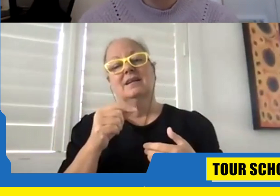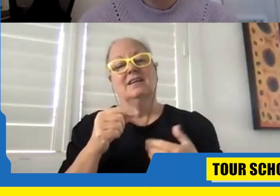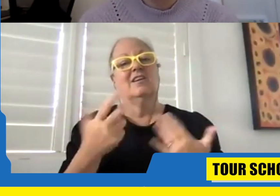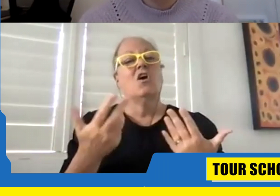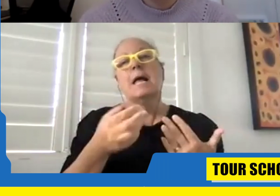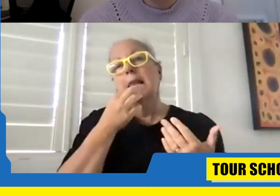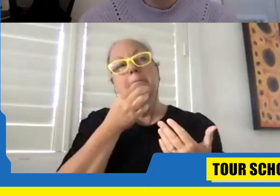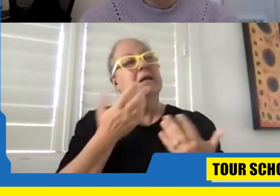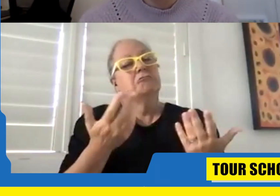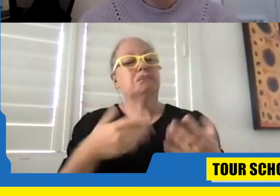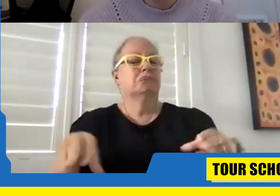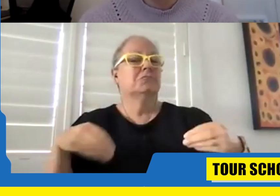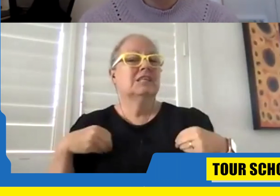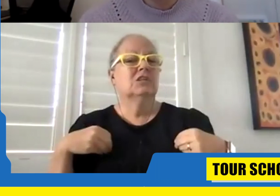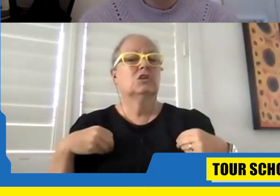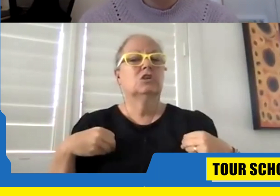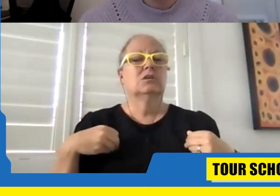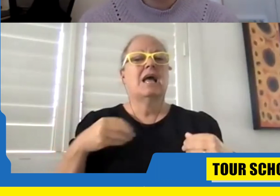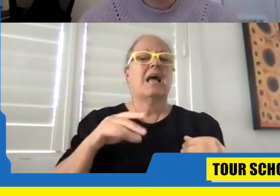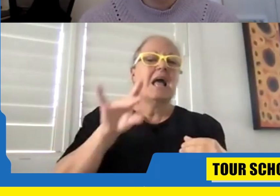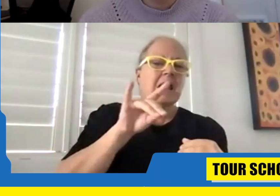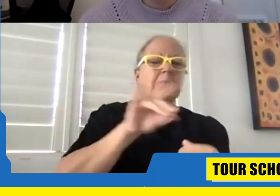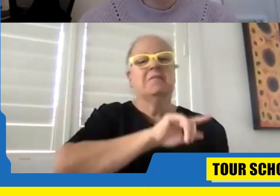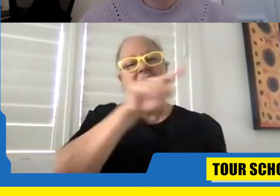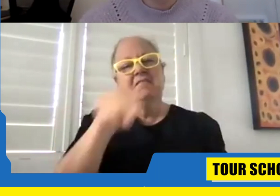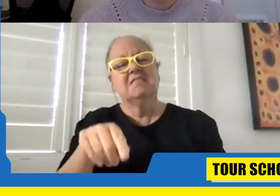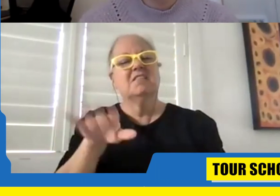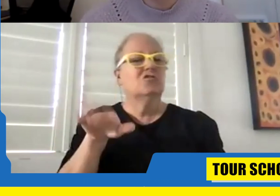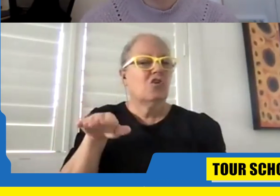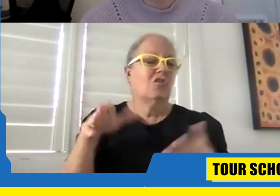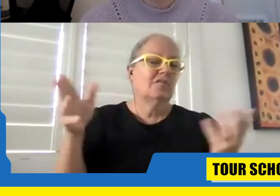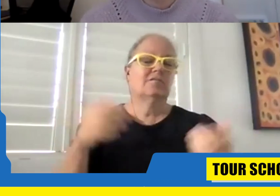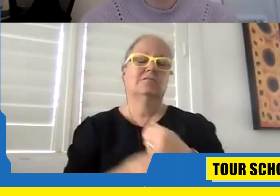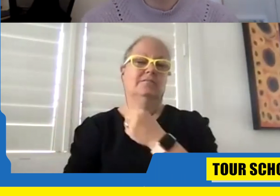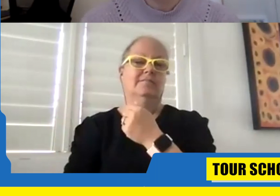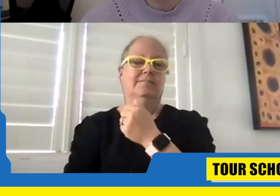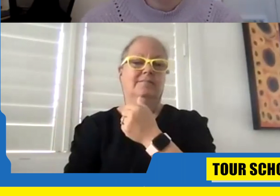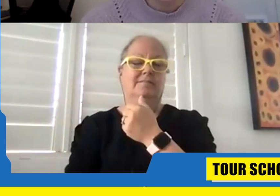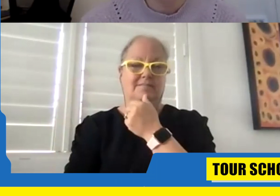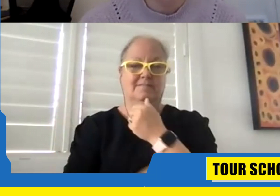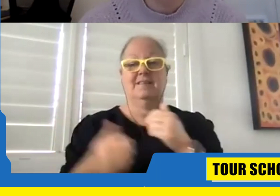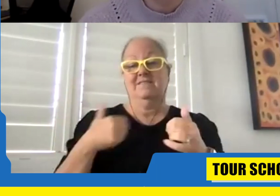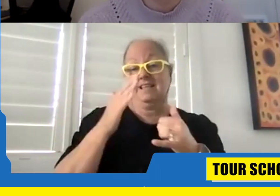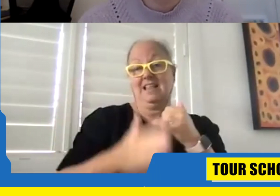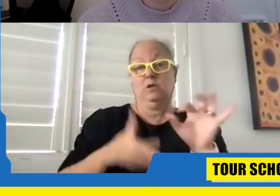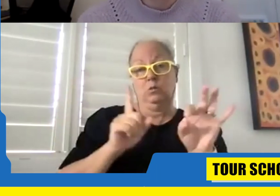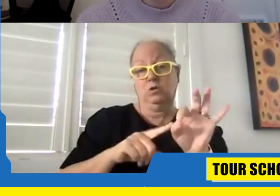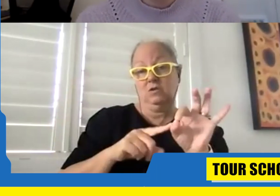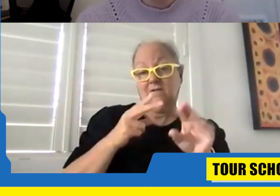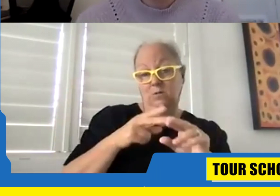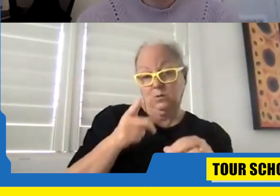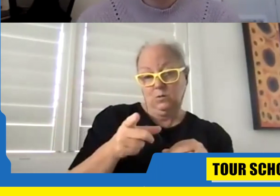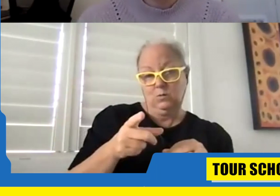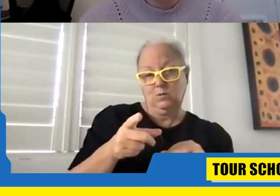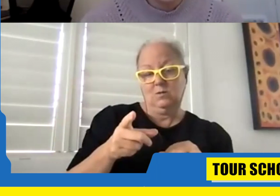flexible about who could come. Yeah, and that's a great segue as well into the final question I have for you, which was,